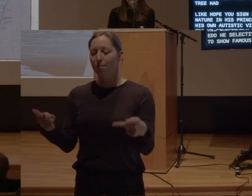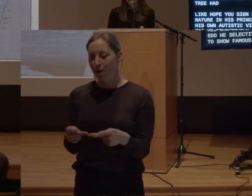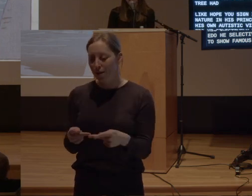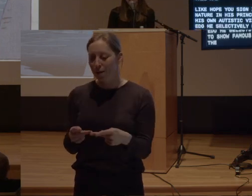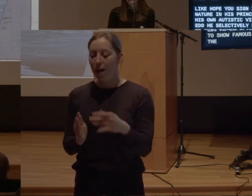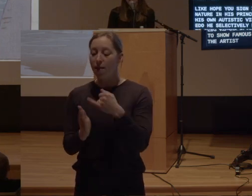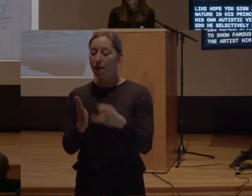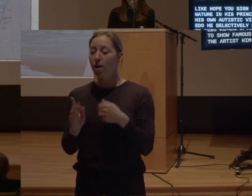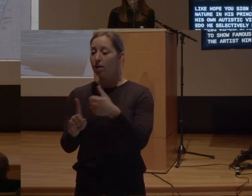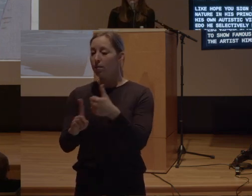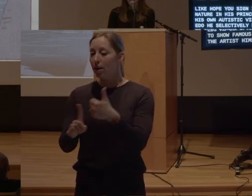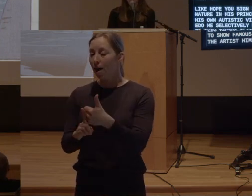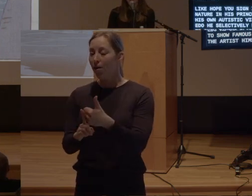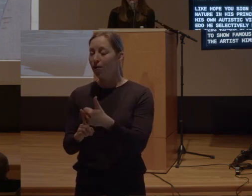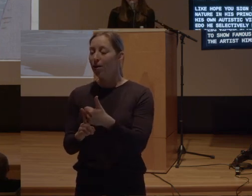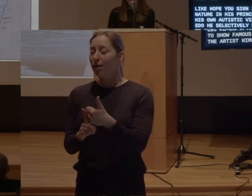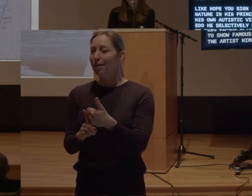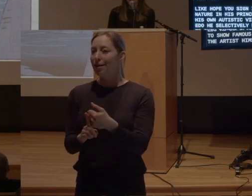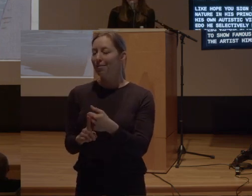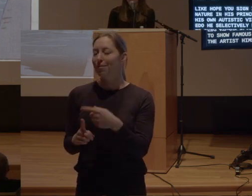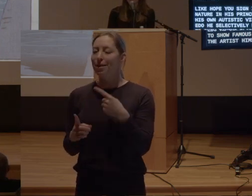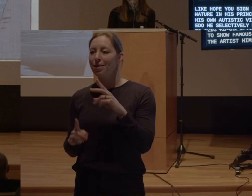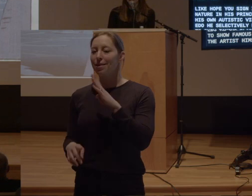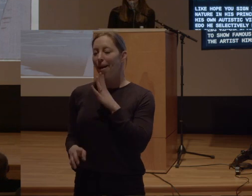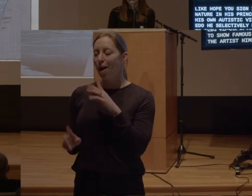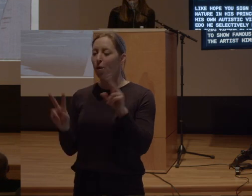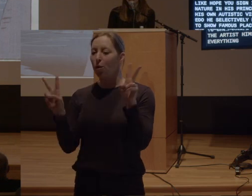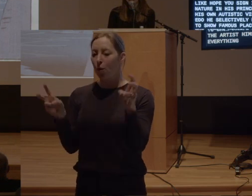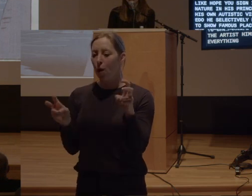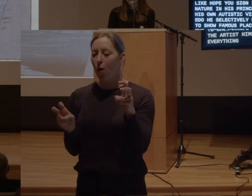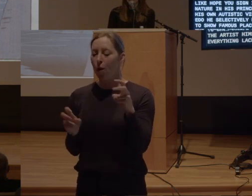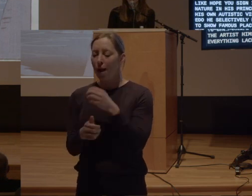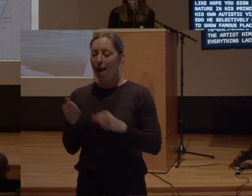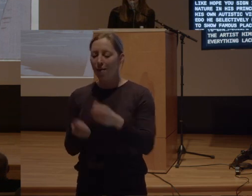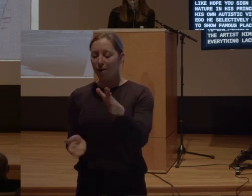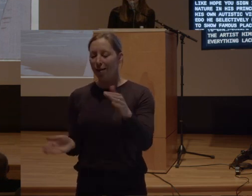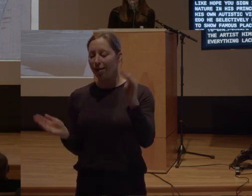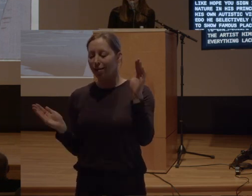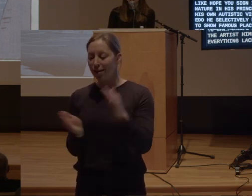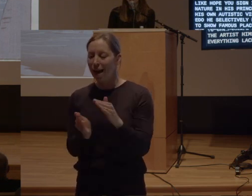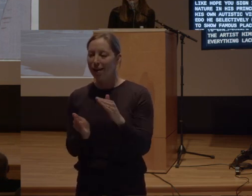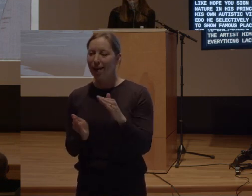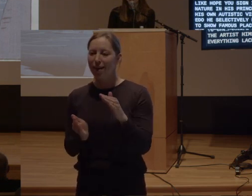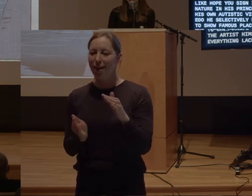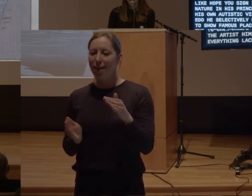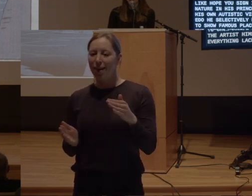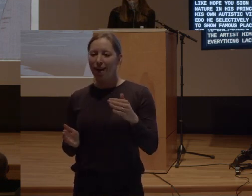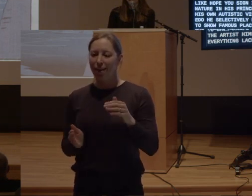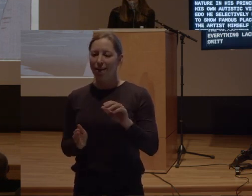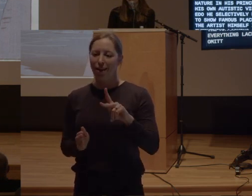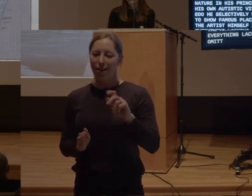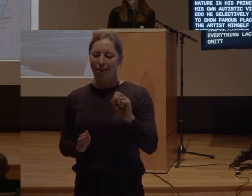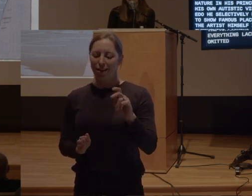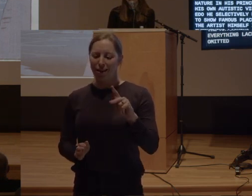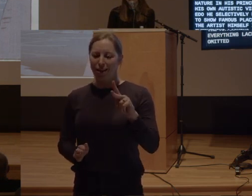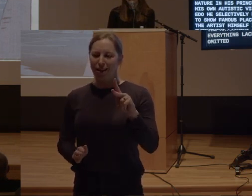artist himself is reported to have said, quote, "Everything lacking in taste and grace must be omitted."